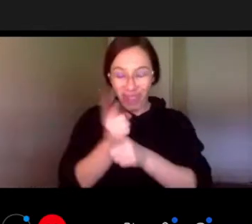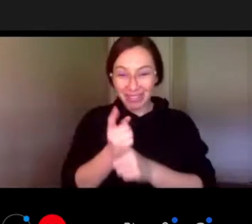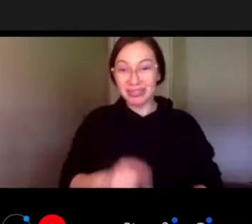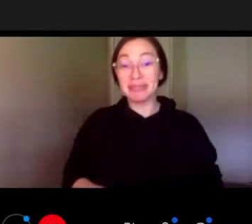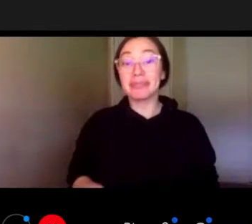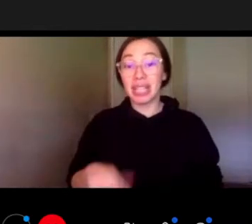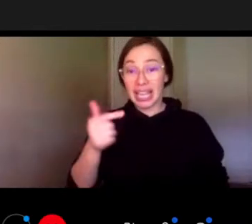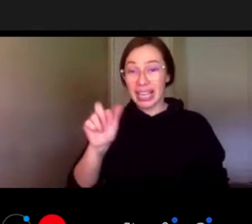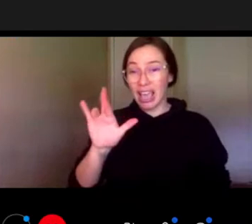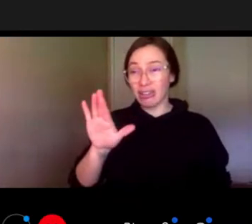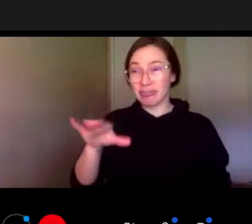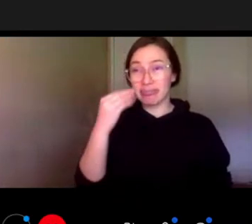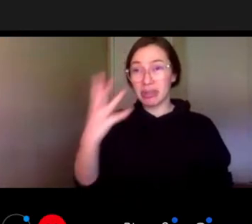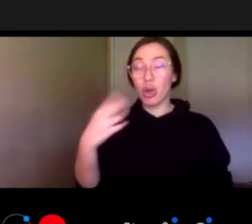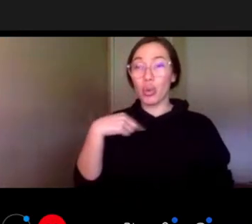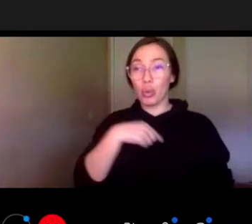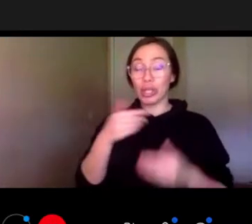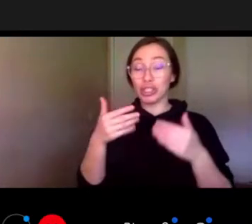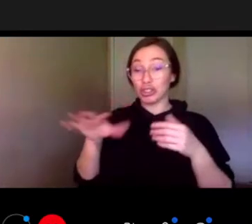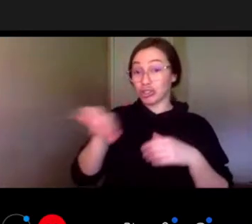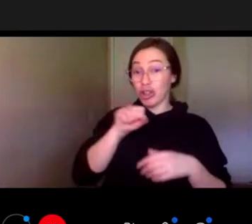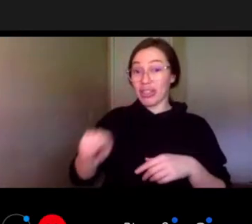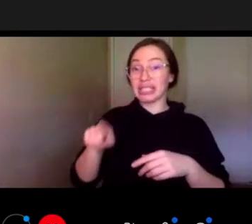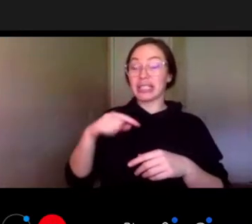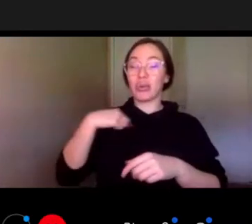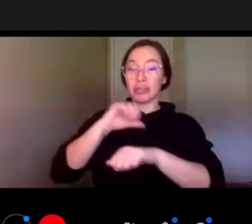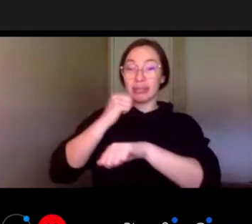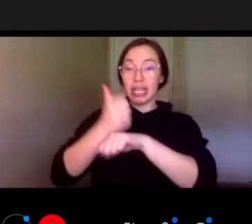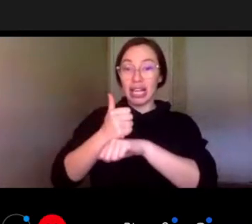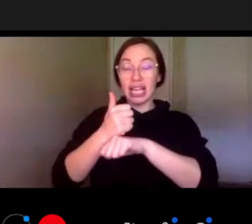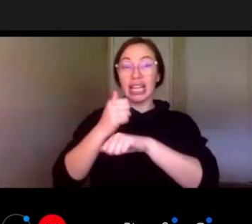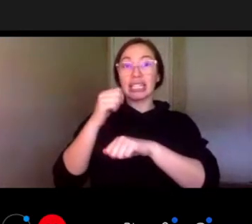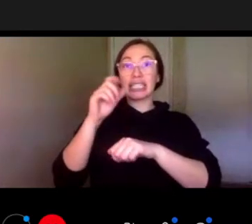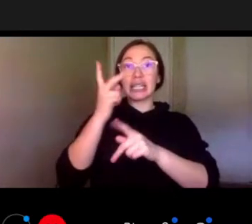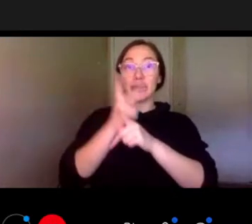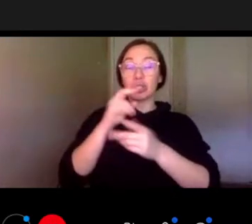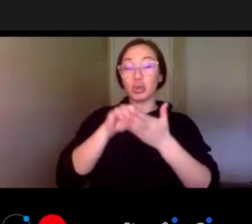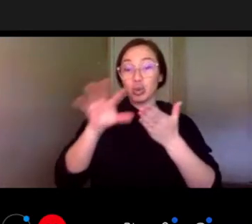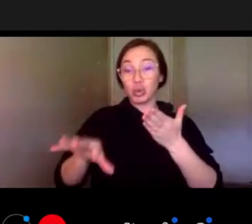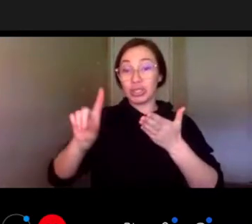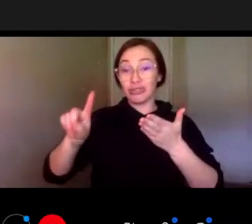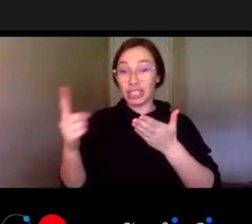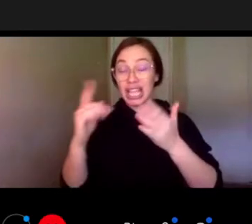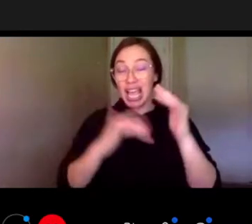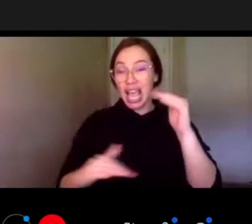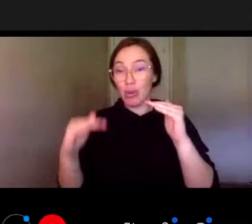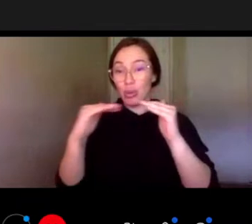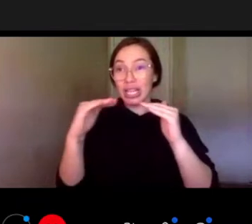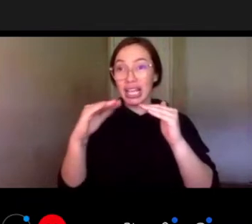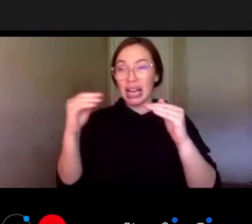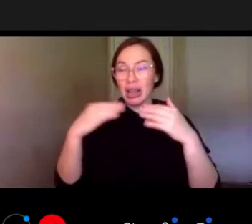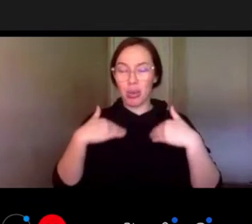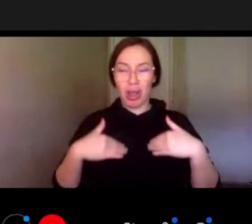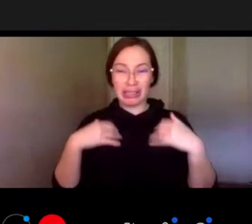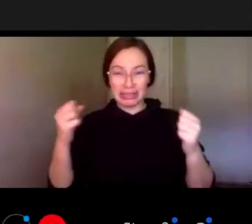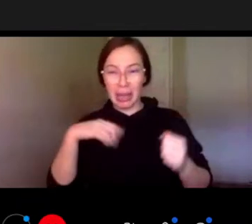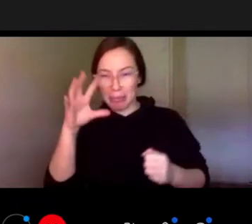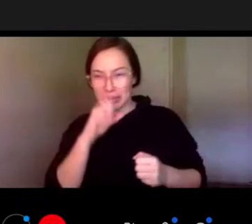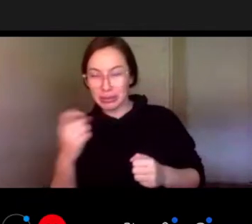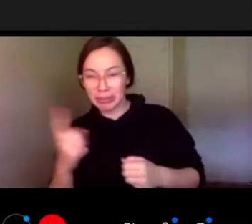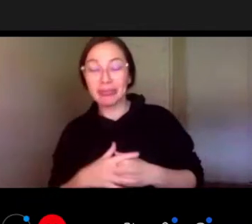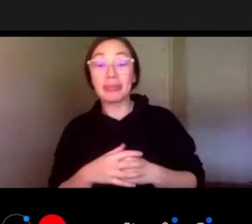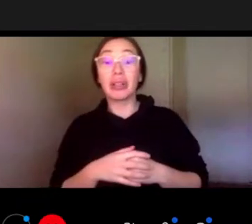we created the Keeping Students First, Achievement, Equity, and Wellness. We can put that on a t-shirt. That will go on a t-shirt beautifully. But, you